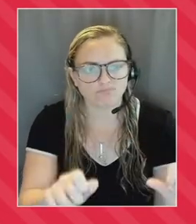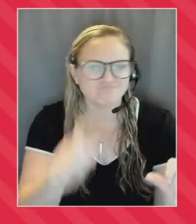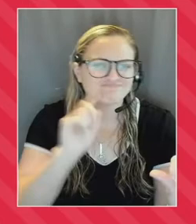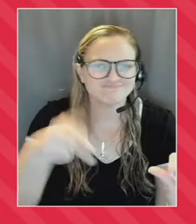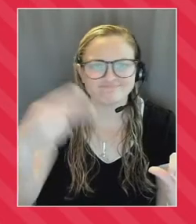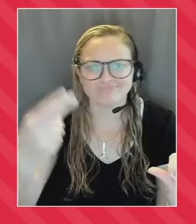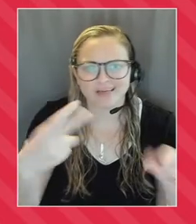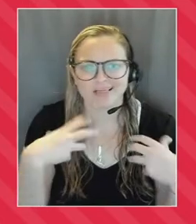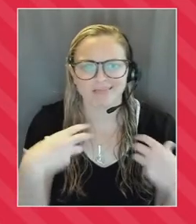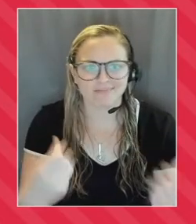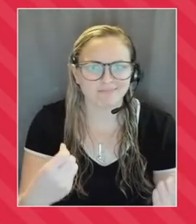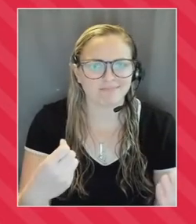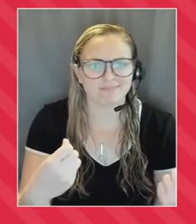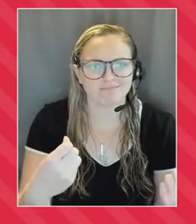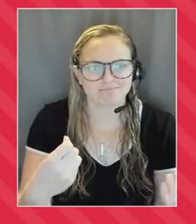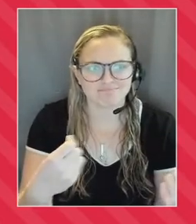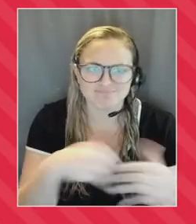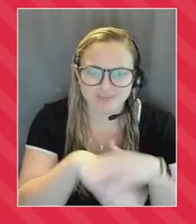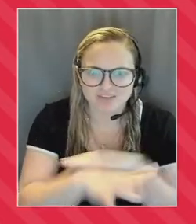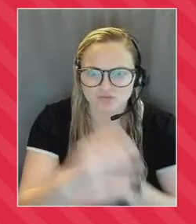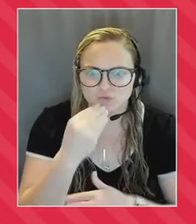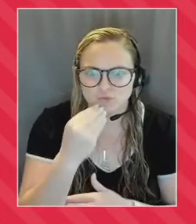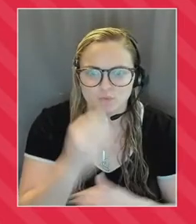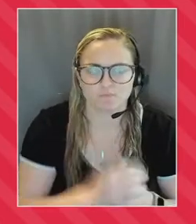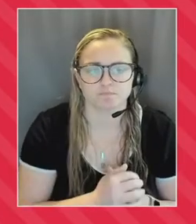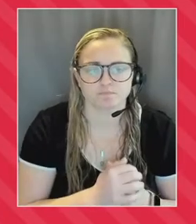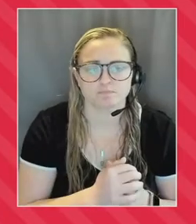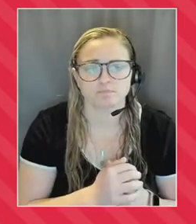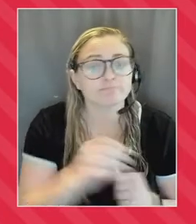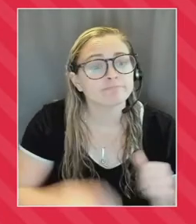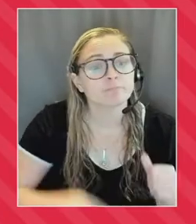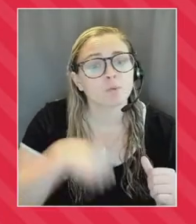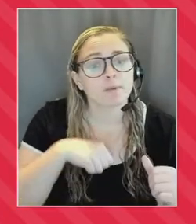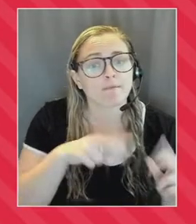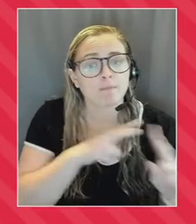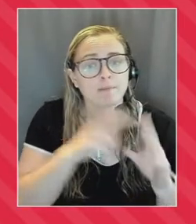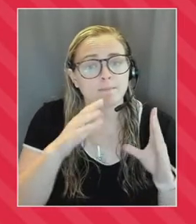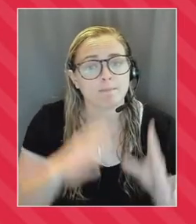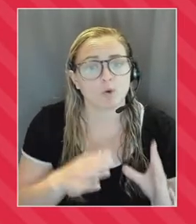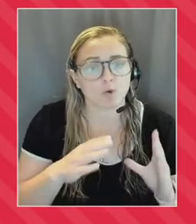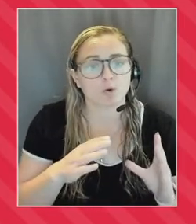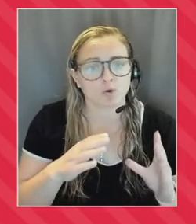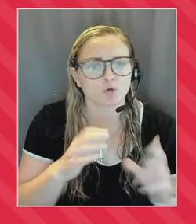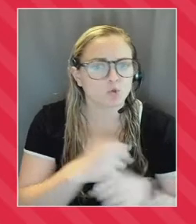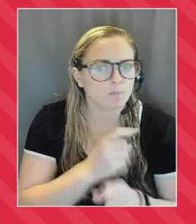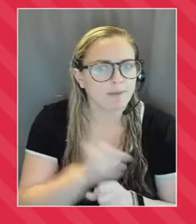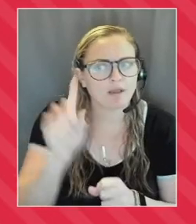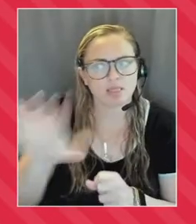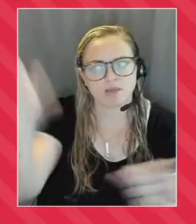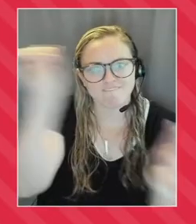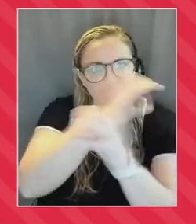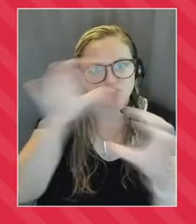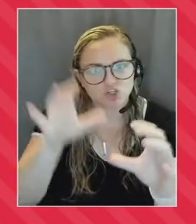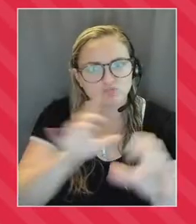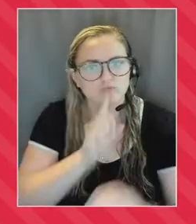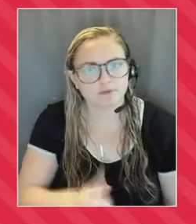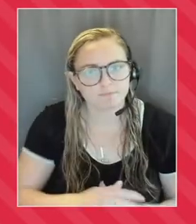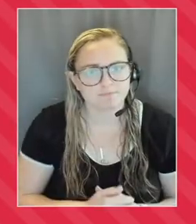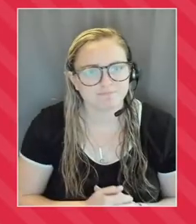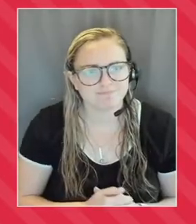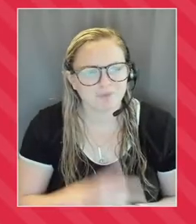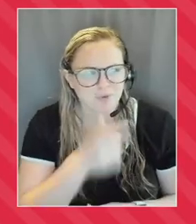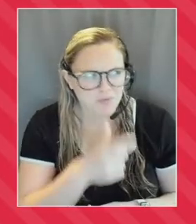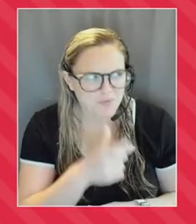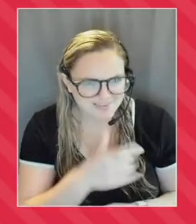quality produce on a regular basis. We are proud to be the partner and help make PHA's vision a reality. Who doesn't like opening